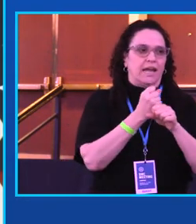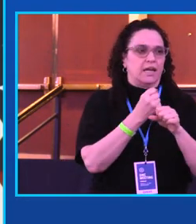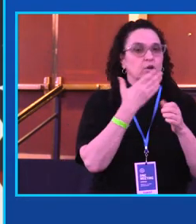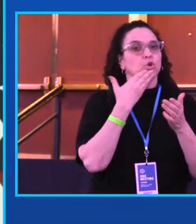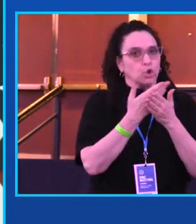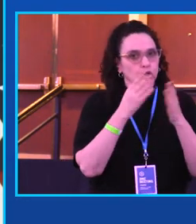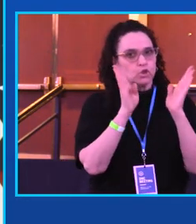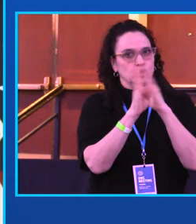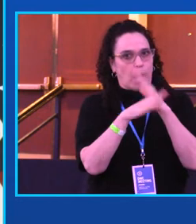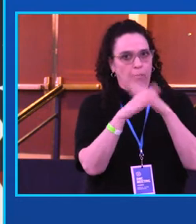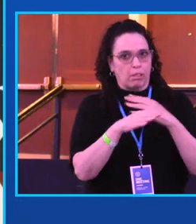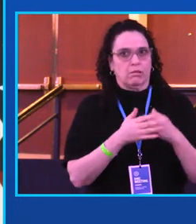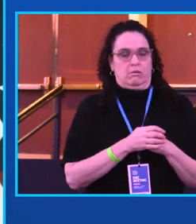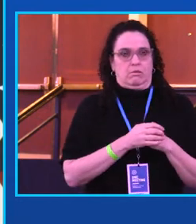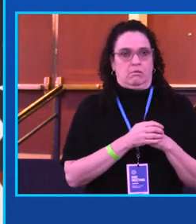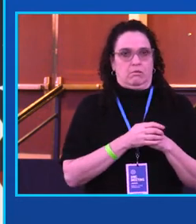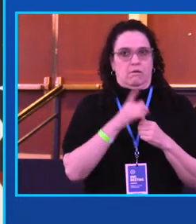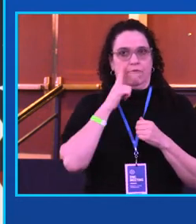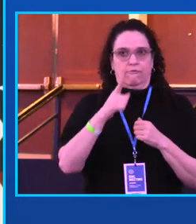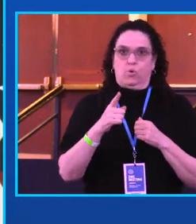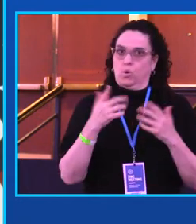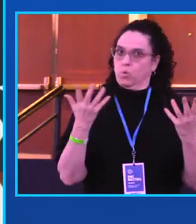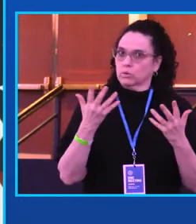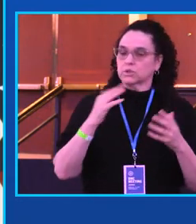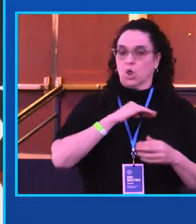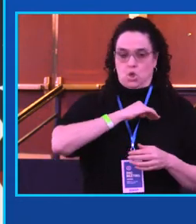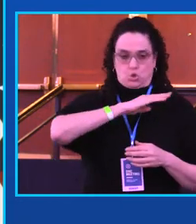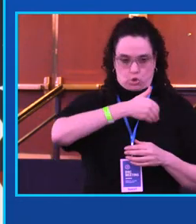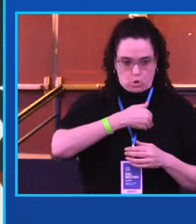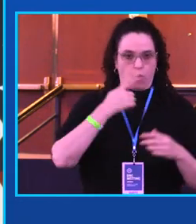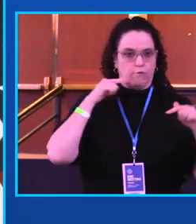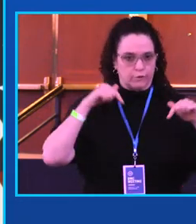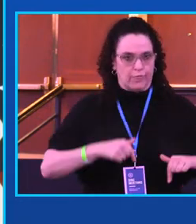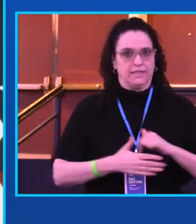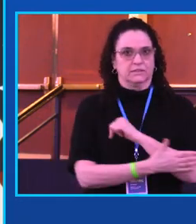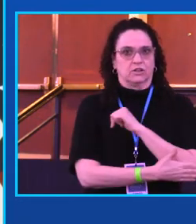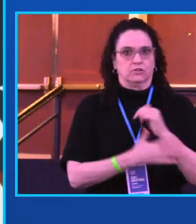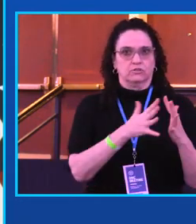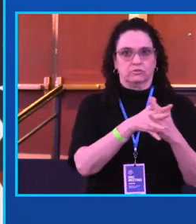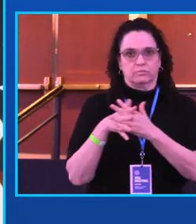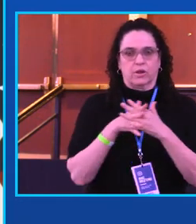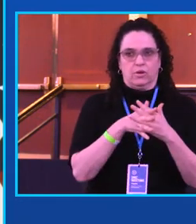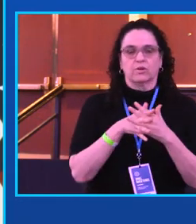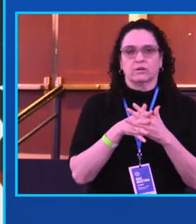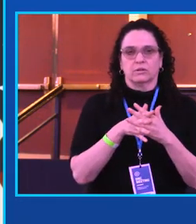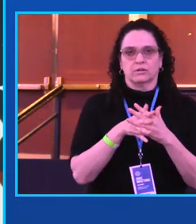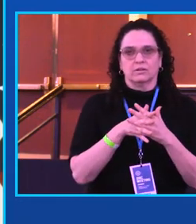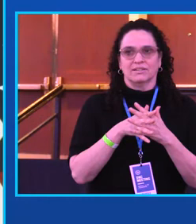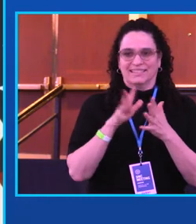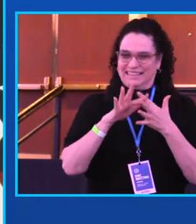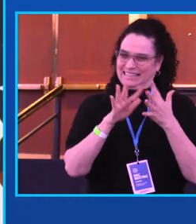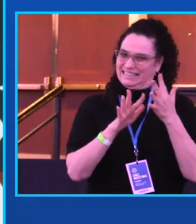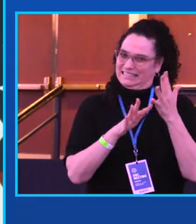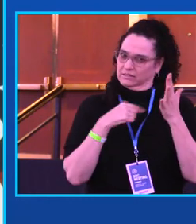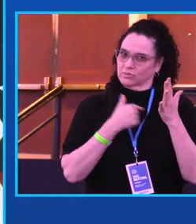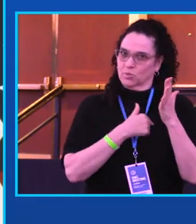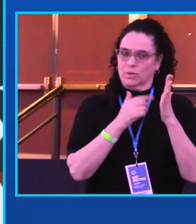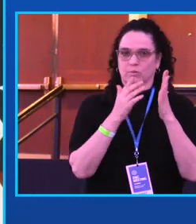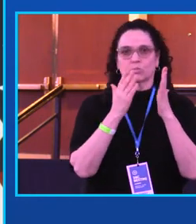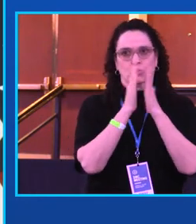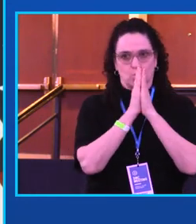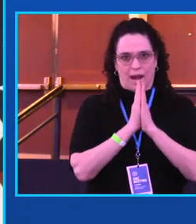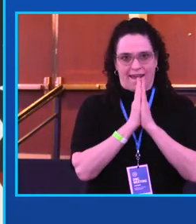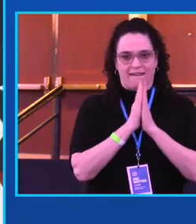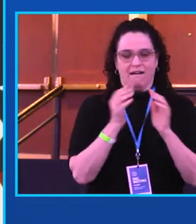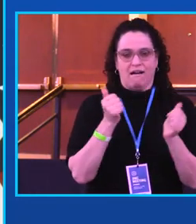trouble for the soul of America. This we pray